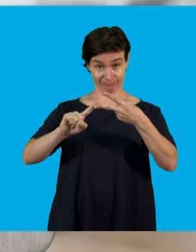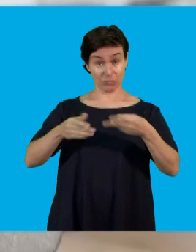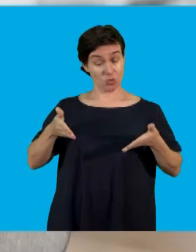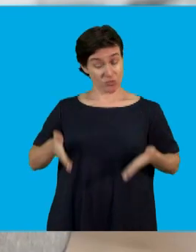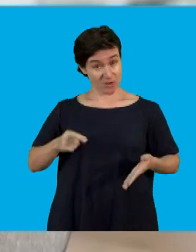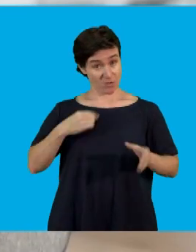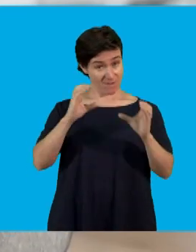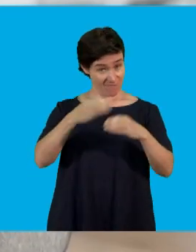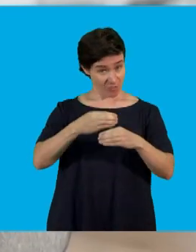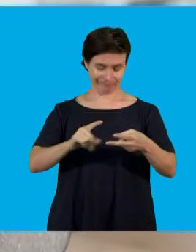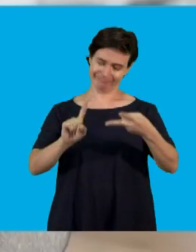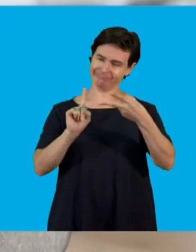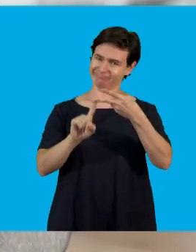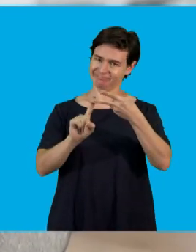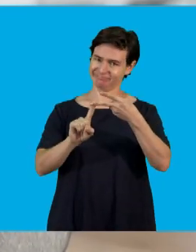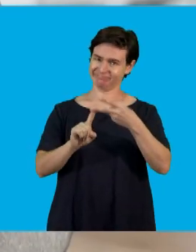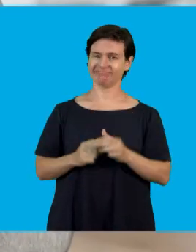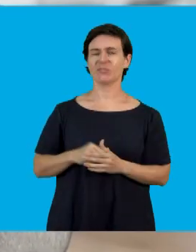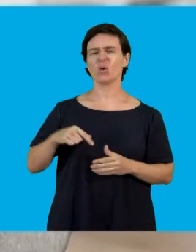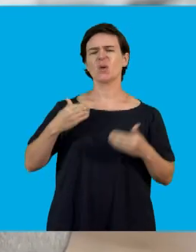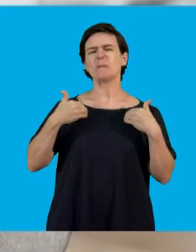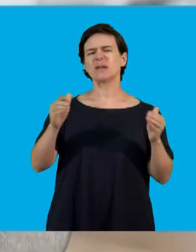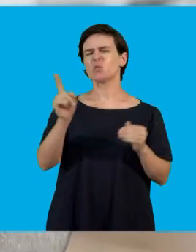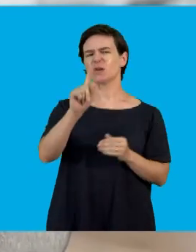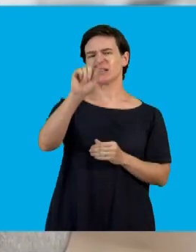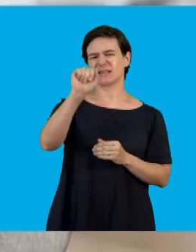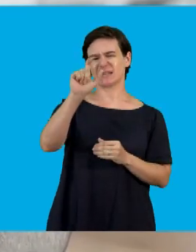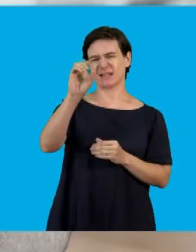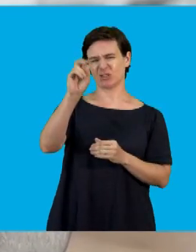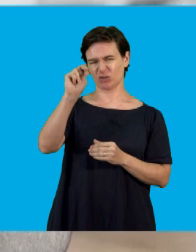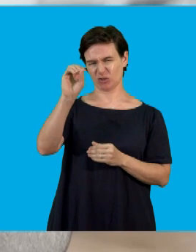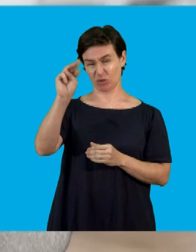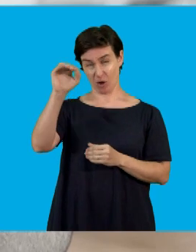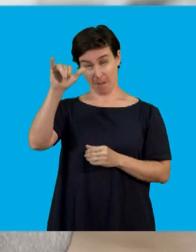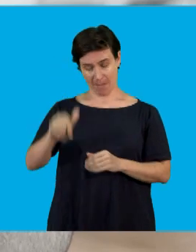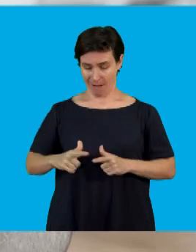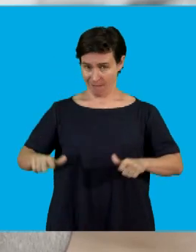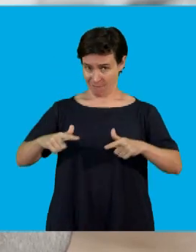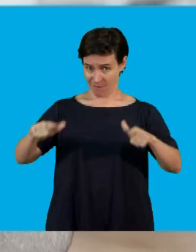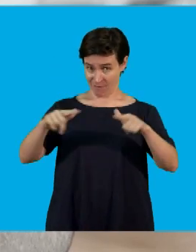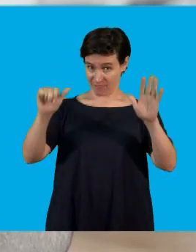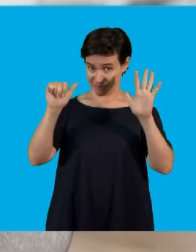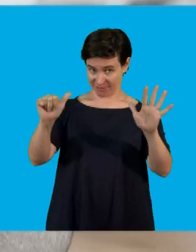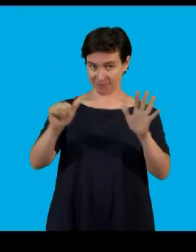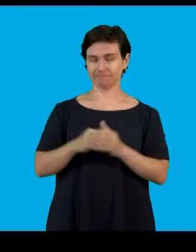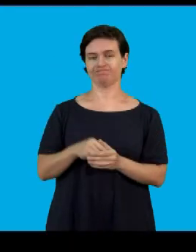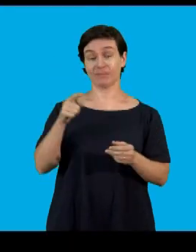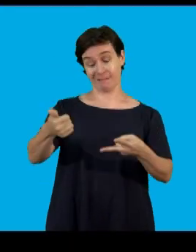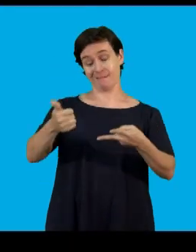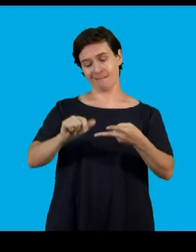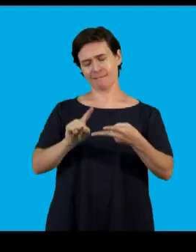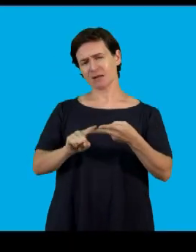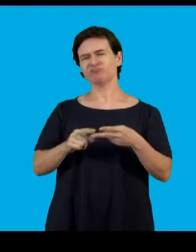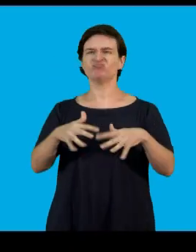be focusing on paper number 2. We'll first start with the taxonomy levels. We've got 6 taxonomy levels, and then we'll then go to